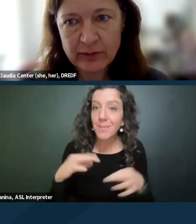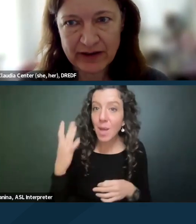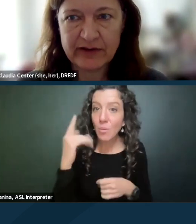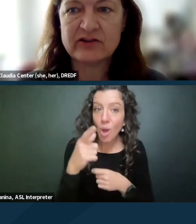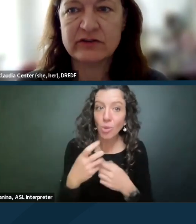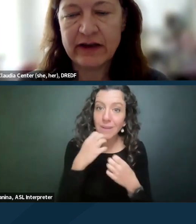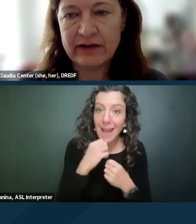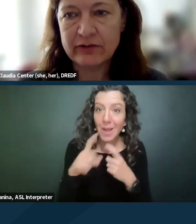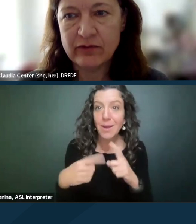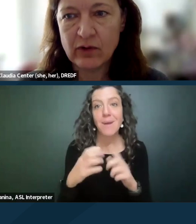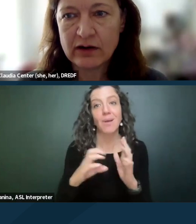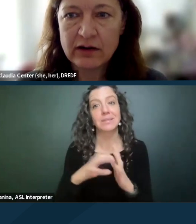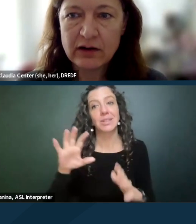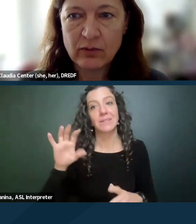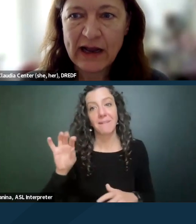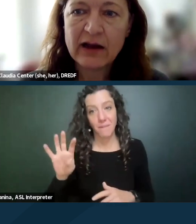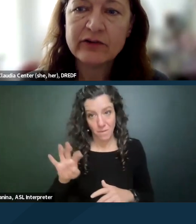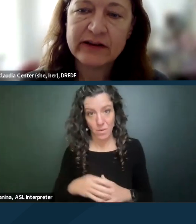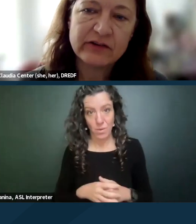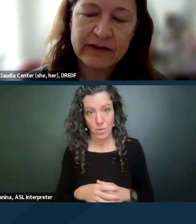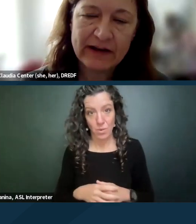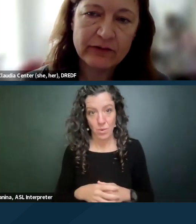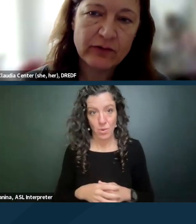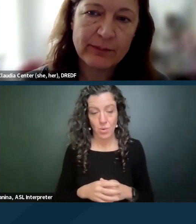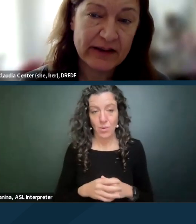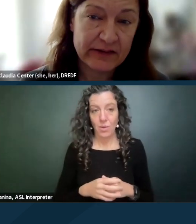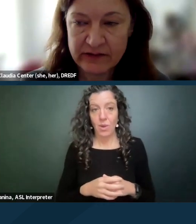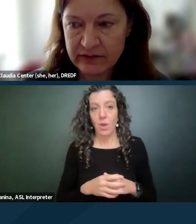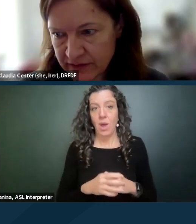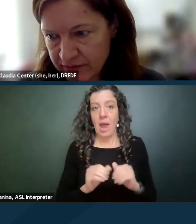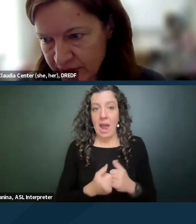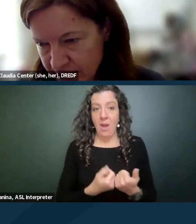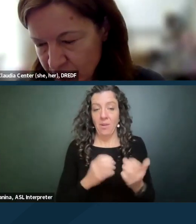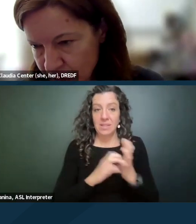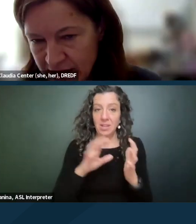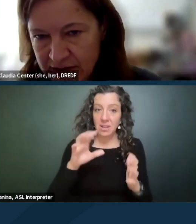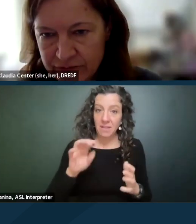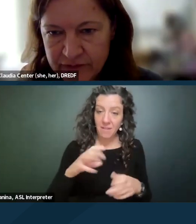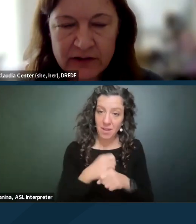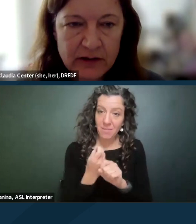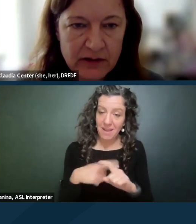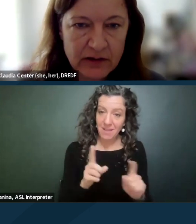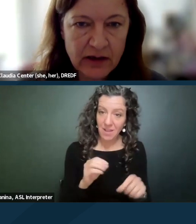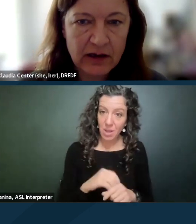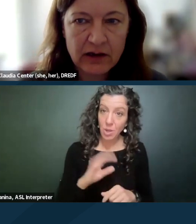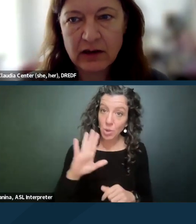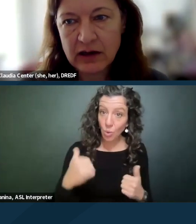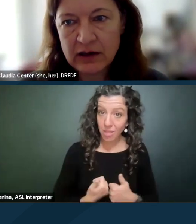you care about Section 504, how Section 504 makes a difference in your life,